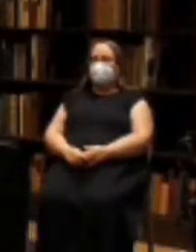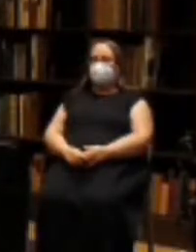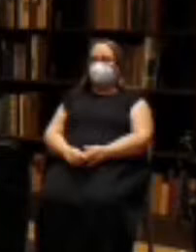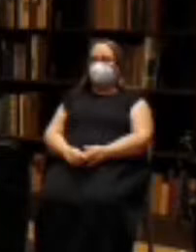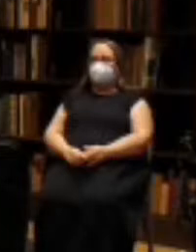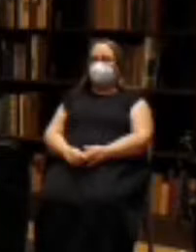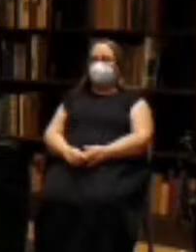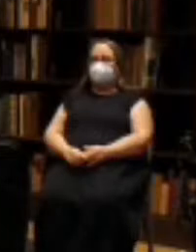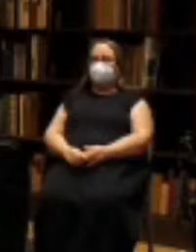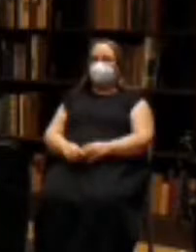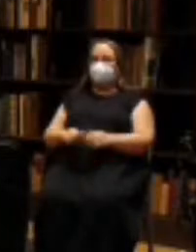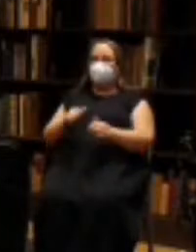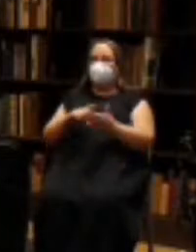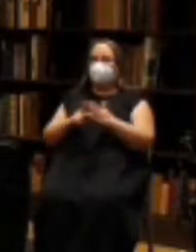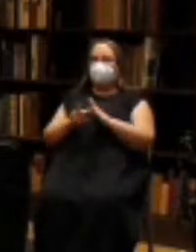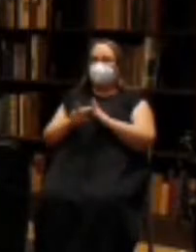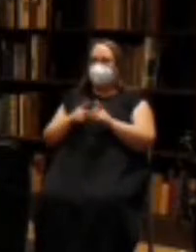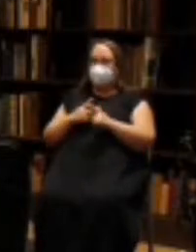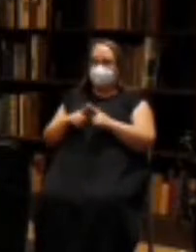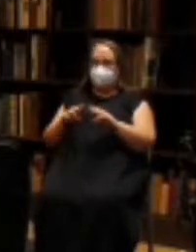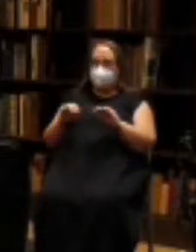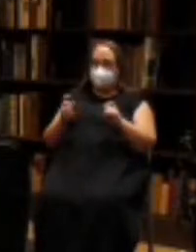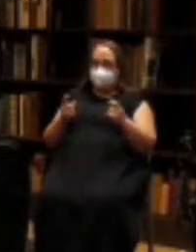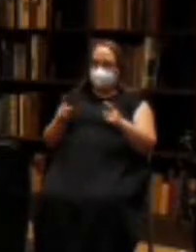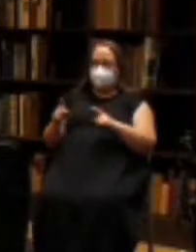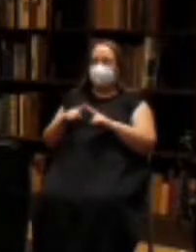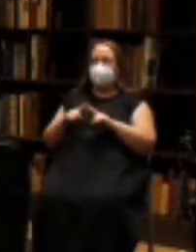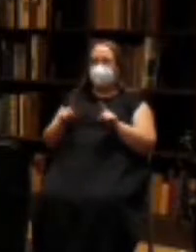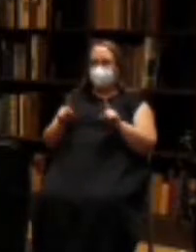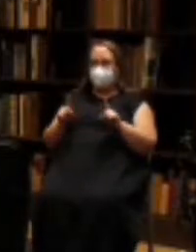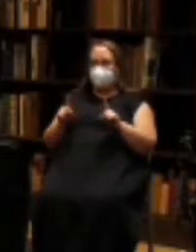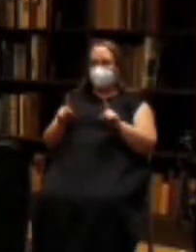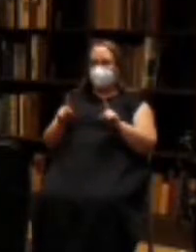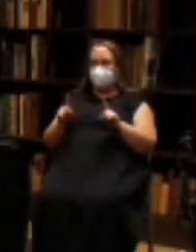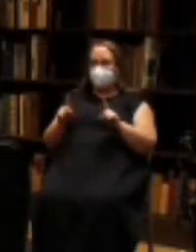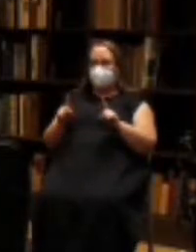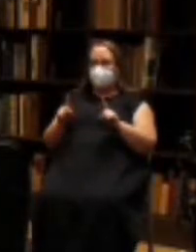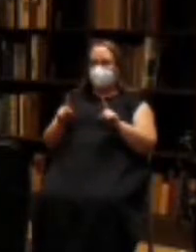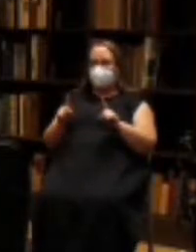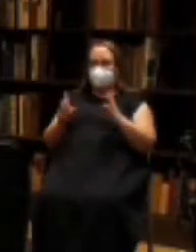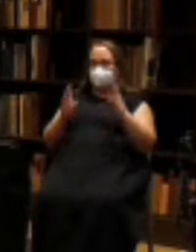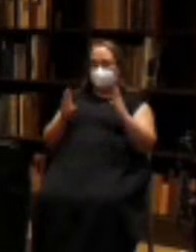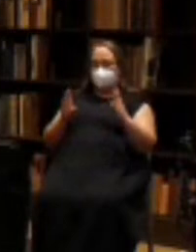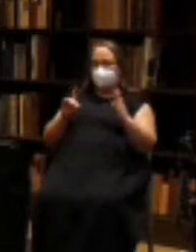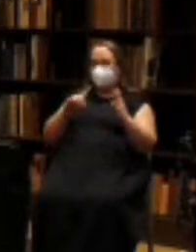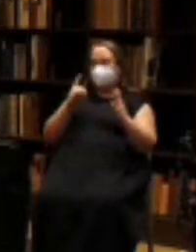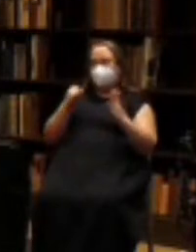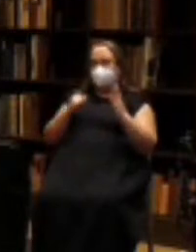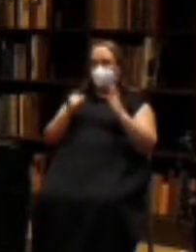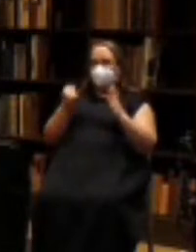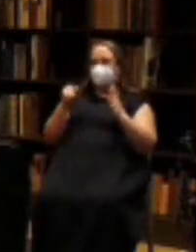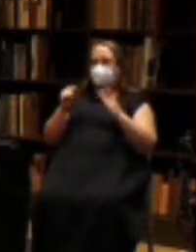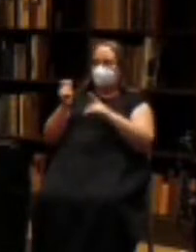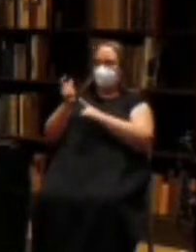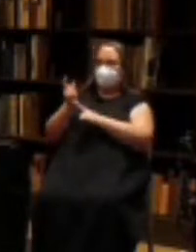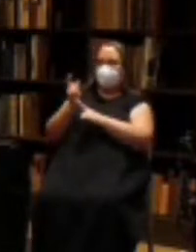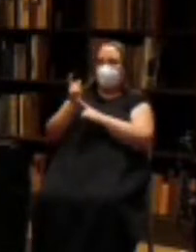like then there's like a desert and nothing is happening, but that sort of Black Arts movement